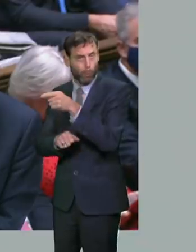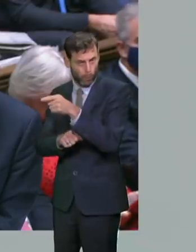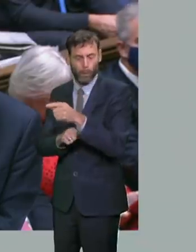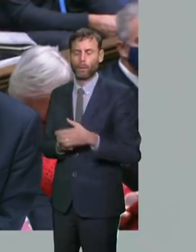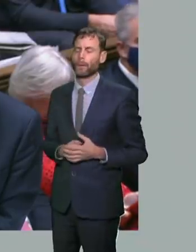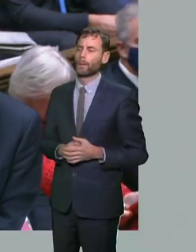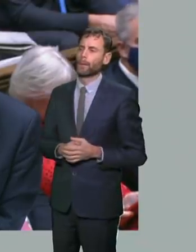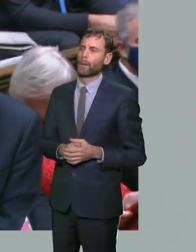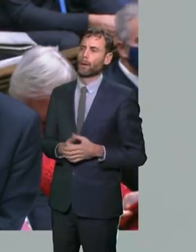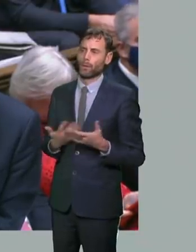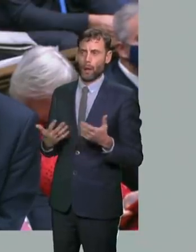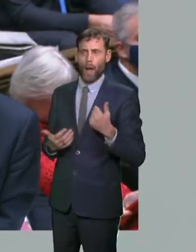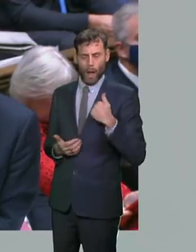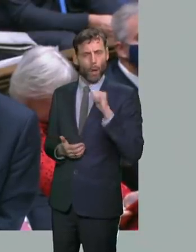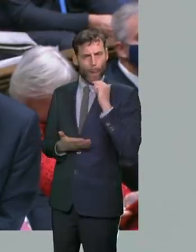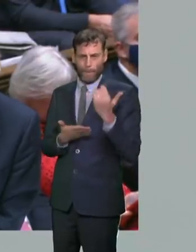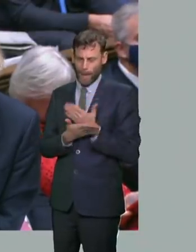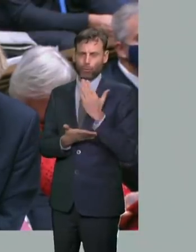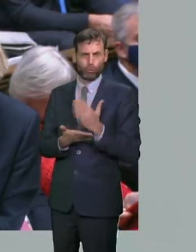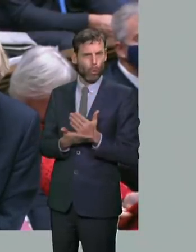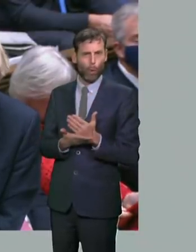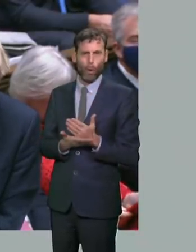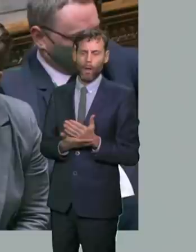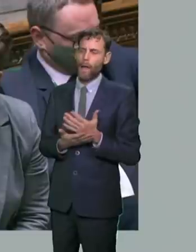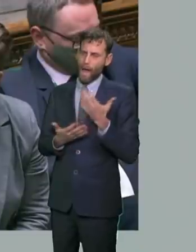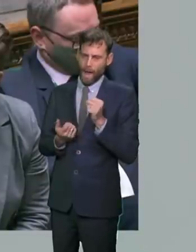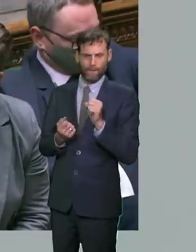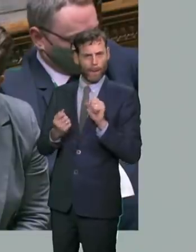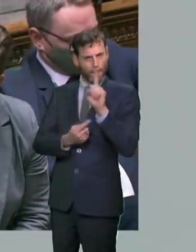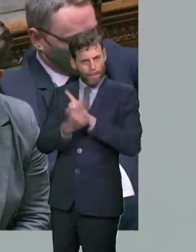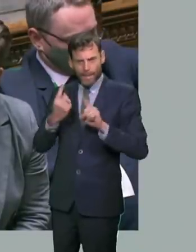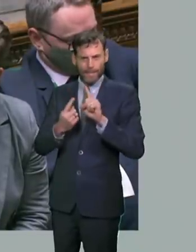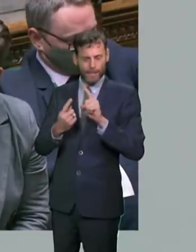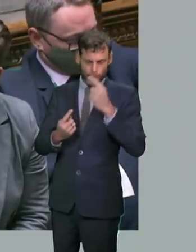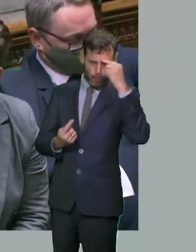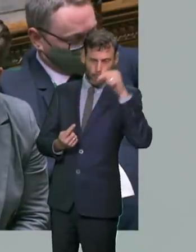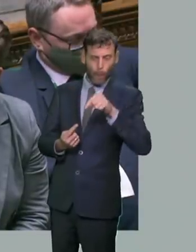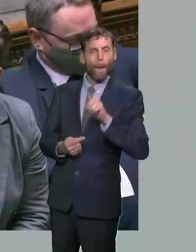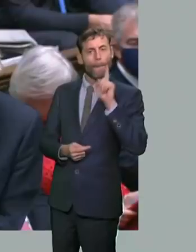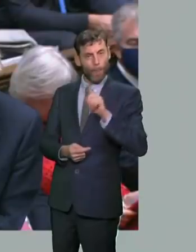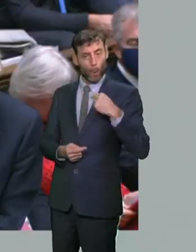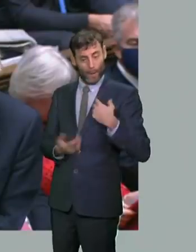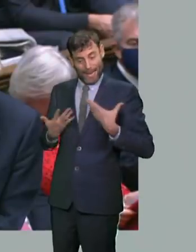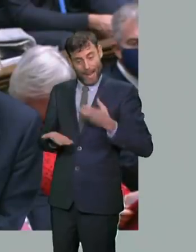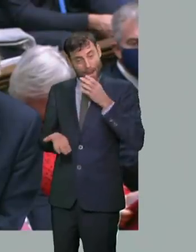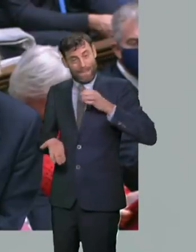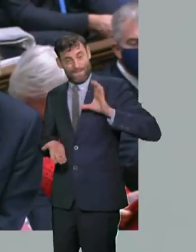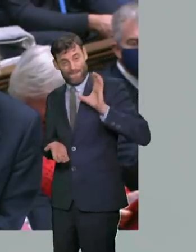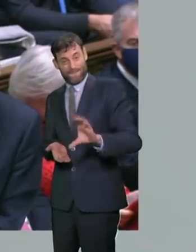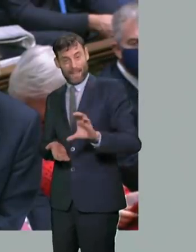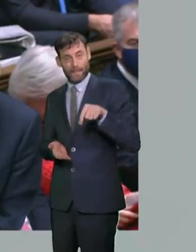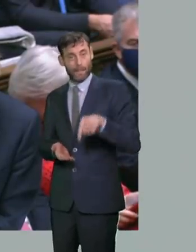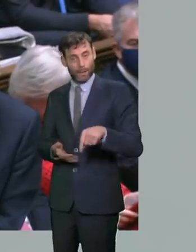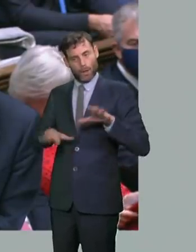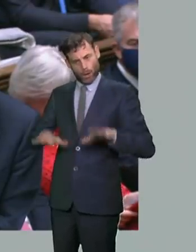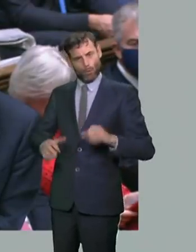in Scotland. I will certainly make sure that she gets the relevant meeting. But what we are doing is investing massively in this country's vaccine